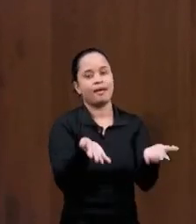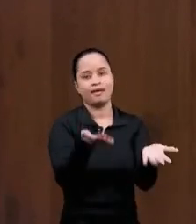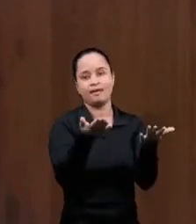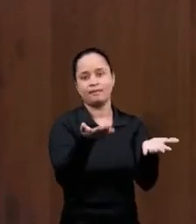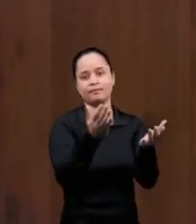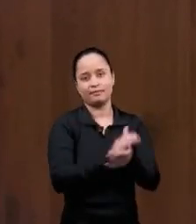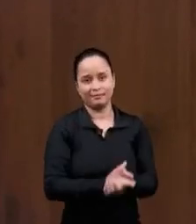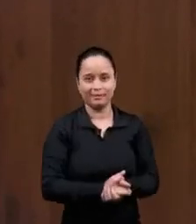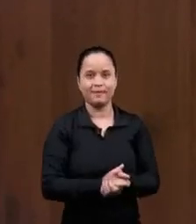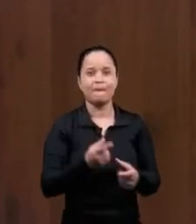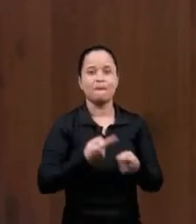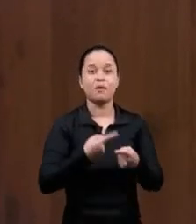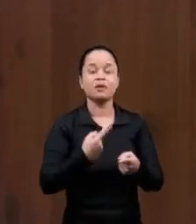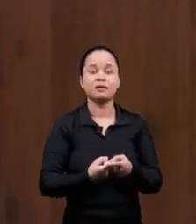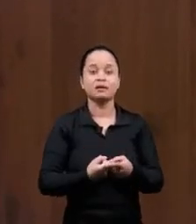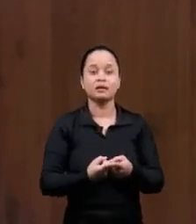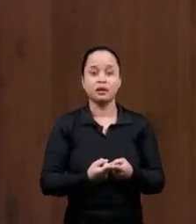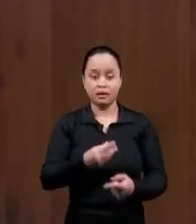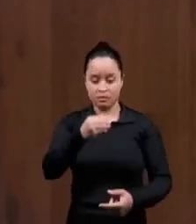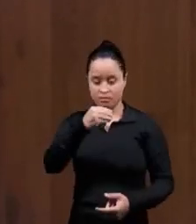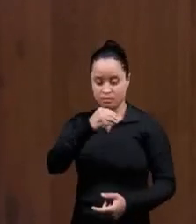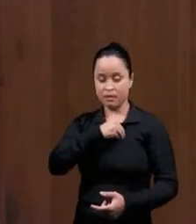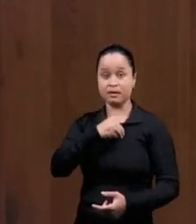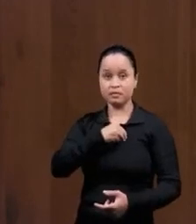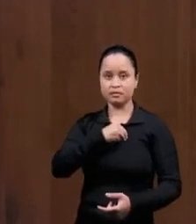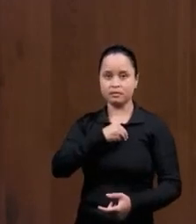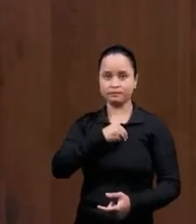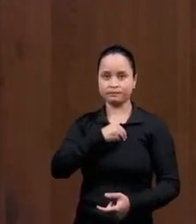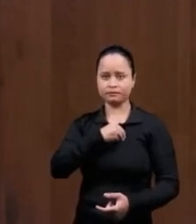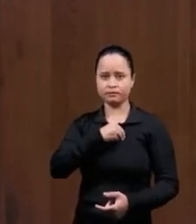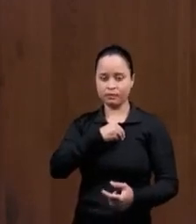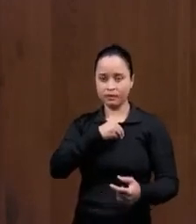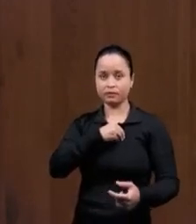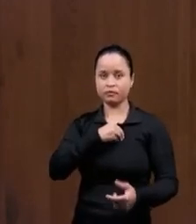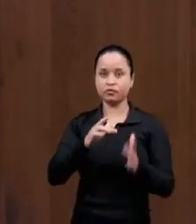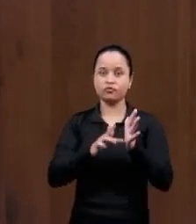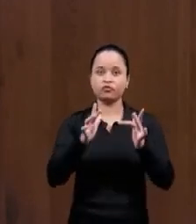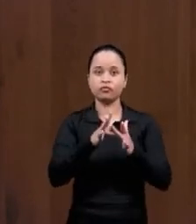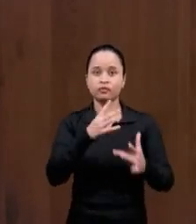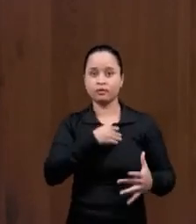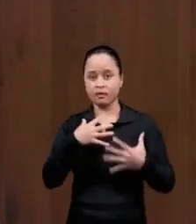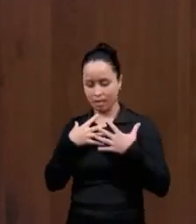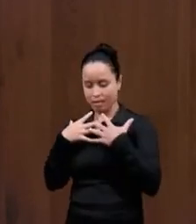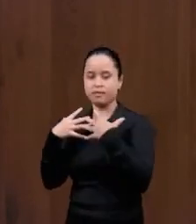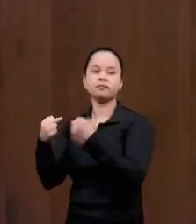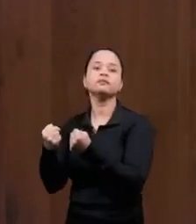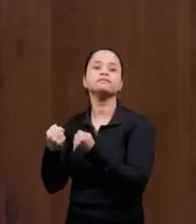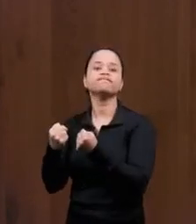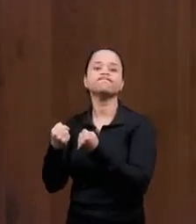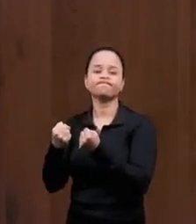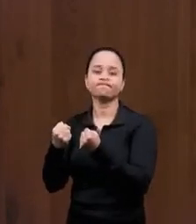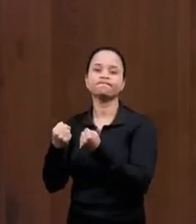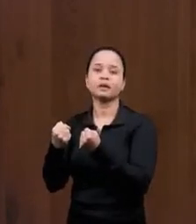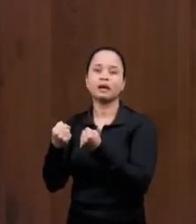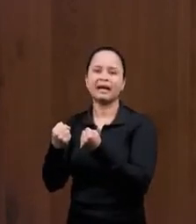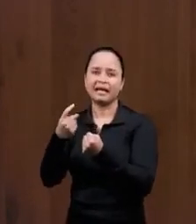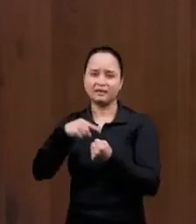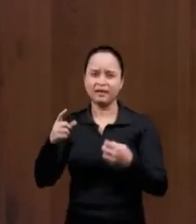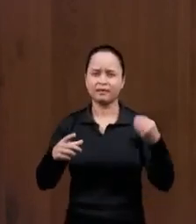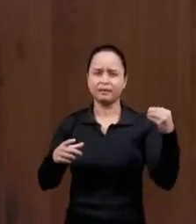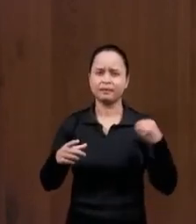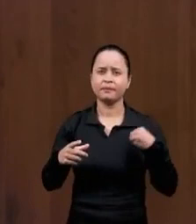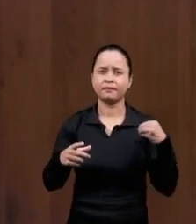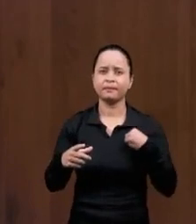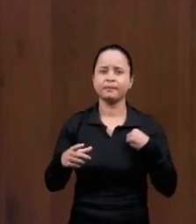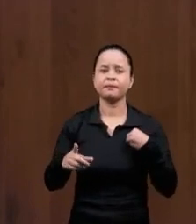Because all of our sin we can give to Jesus. And now we don't have the weight of